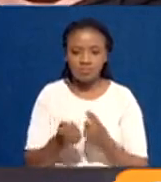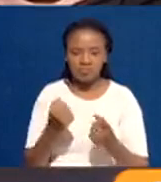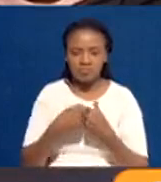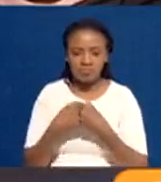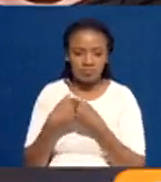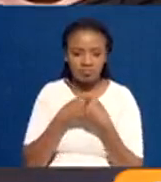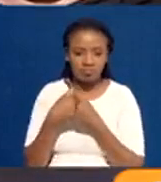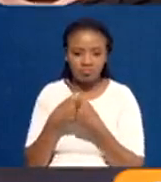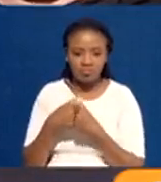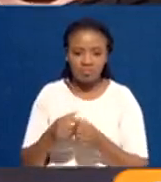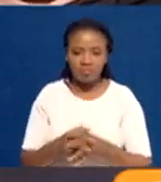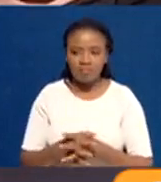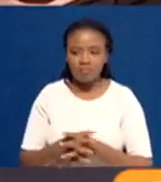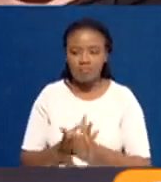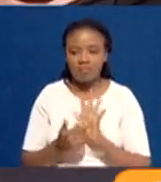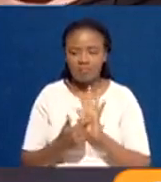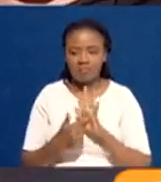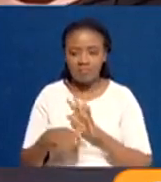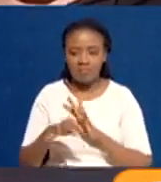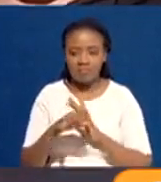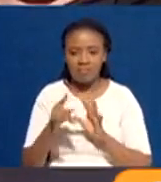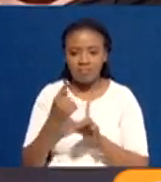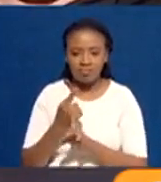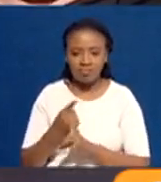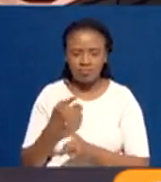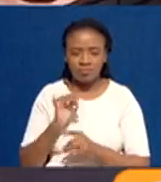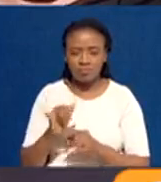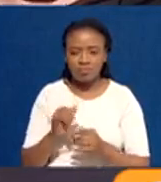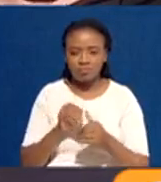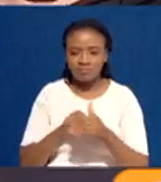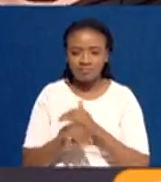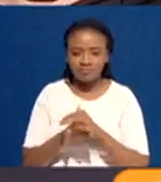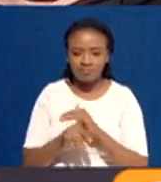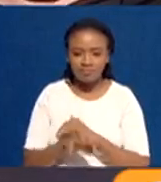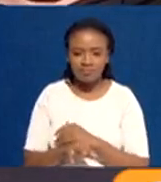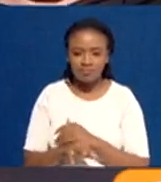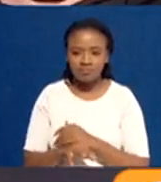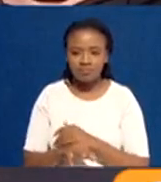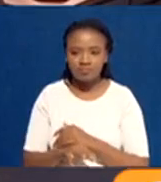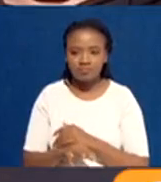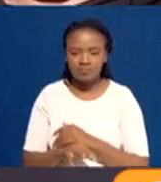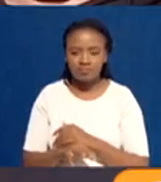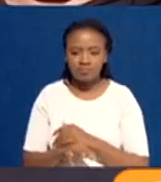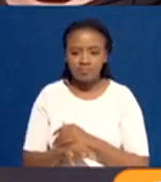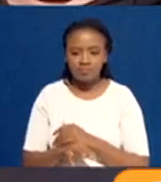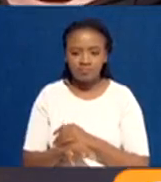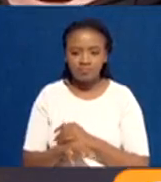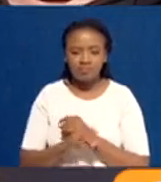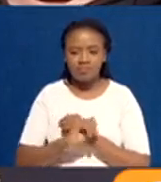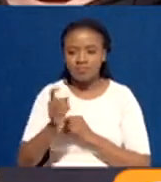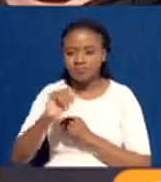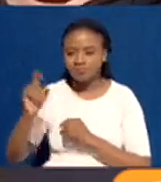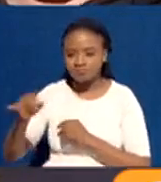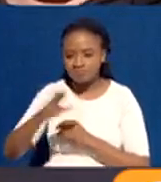on transport in places like Tot, where accessing the Tot ward, where accessing the farthest corners was a bit of